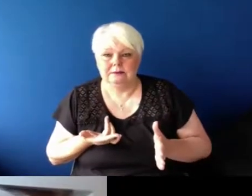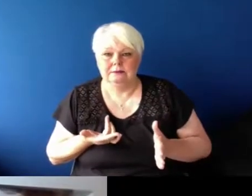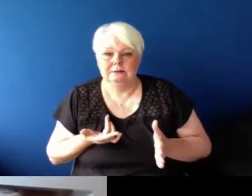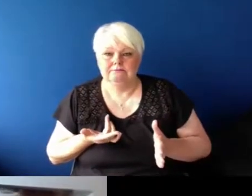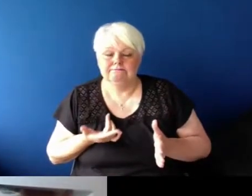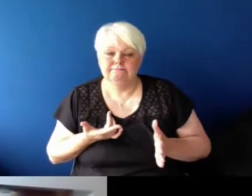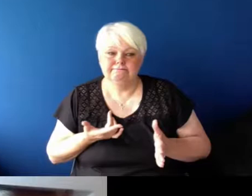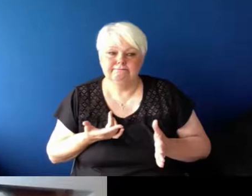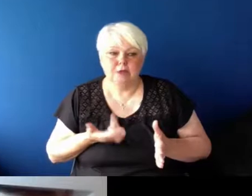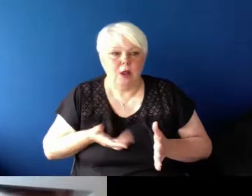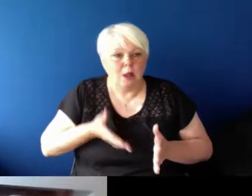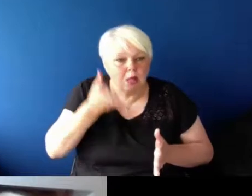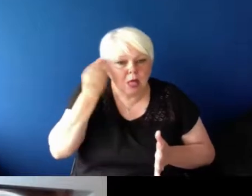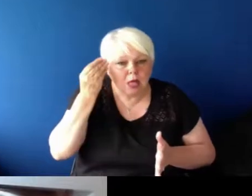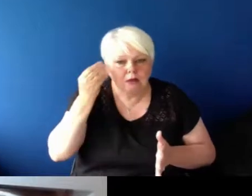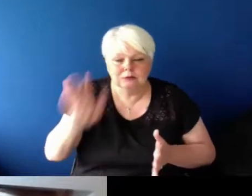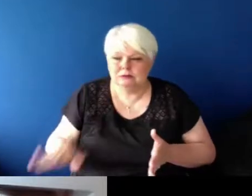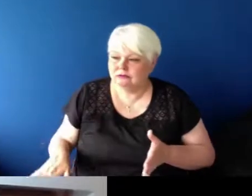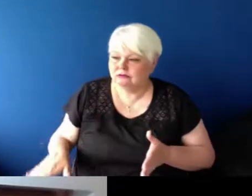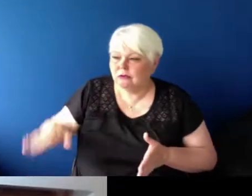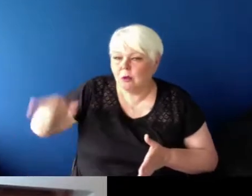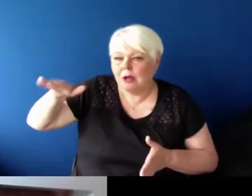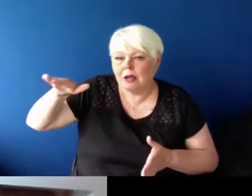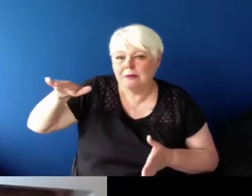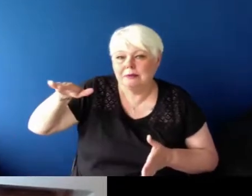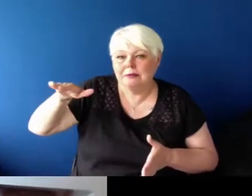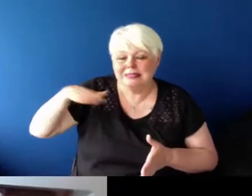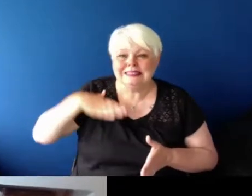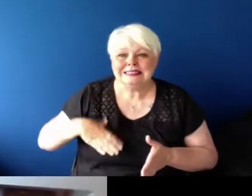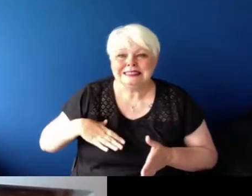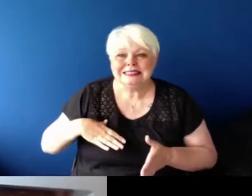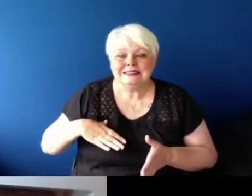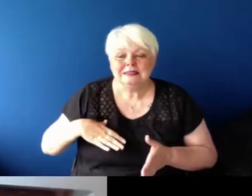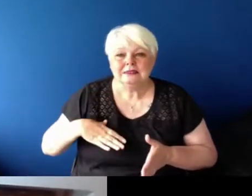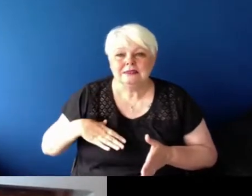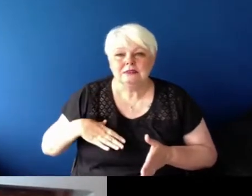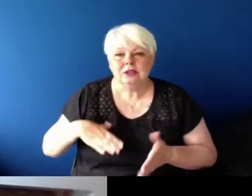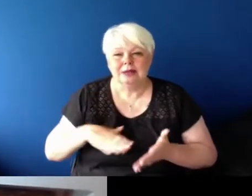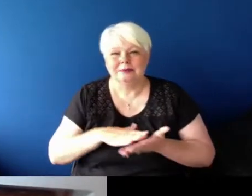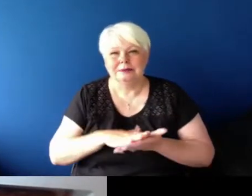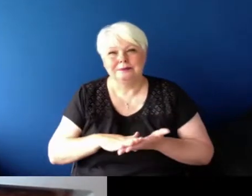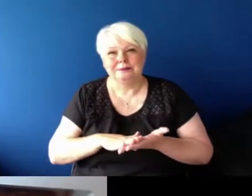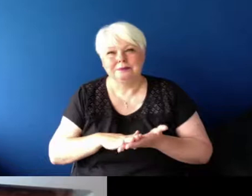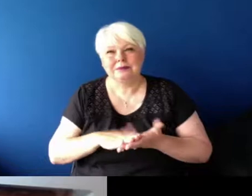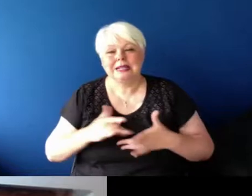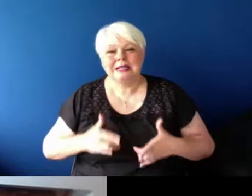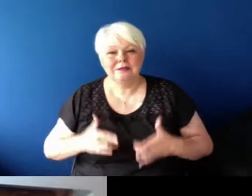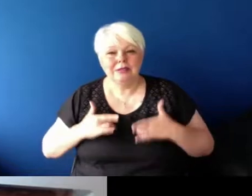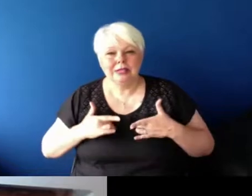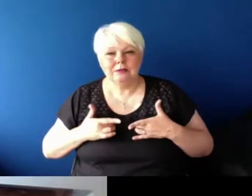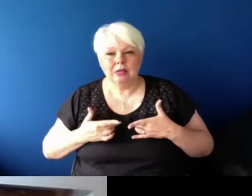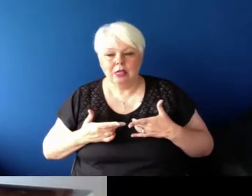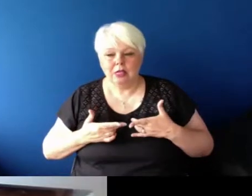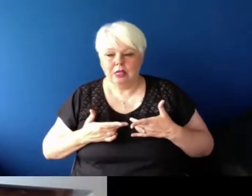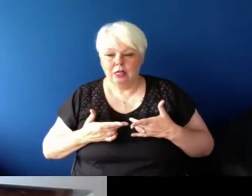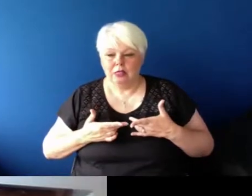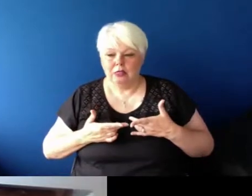learn and grow up and all that sort of stuff. So in that sense, the other route wasn't a